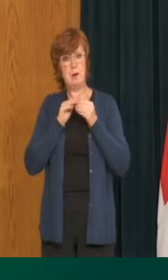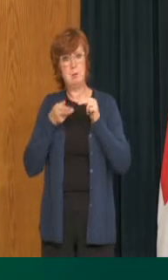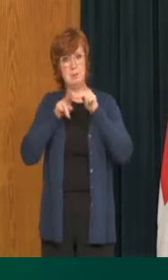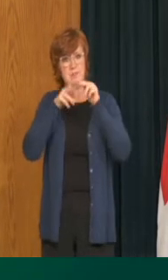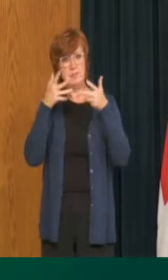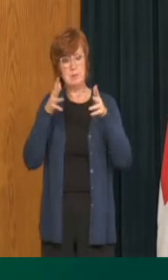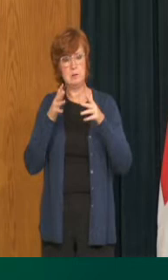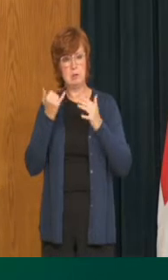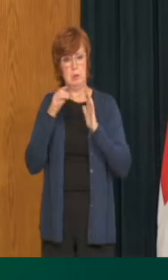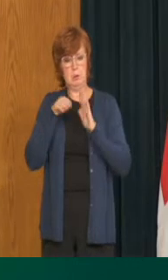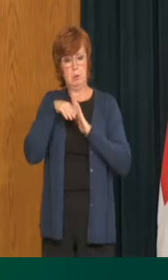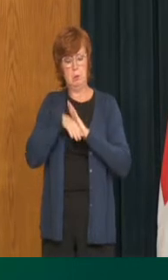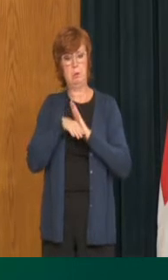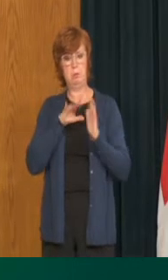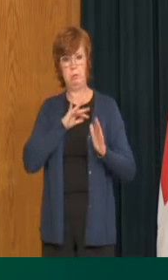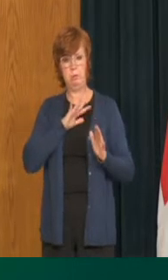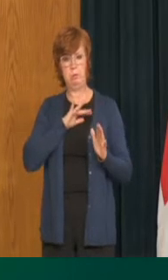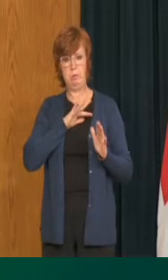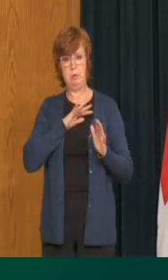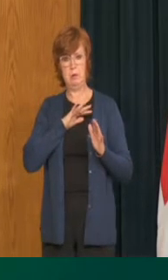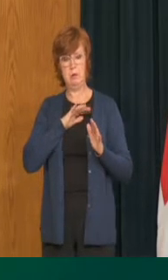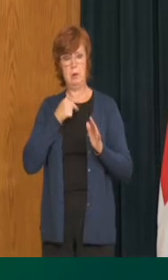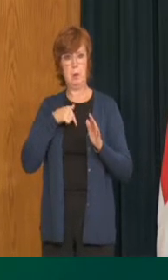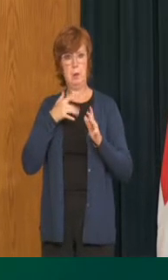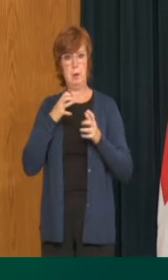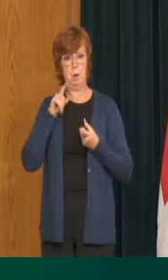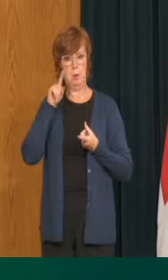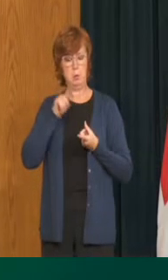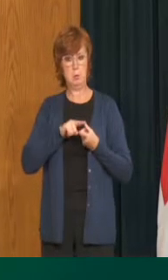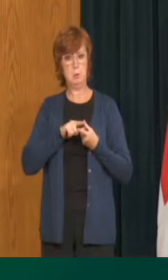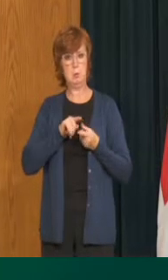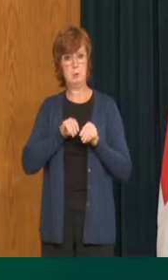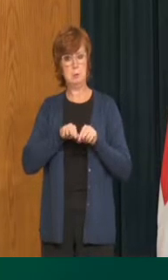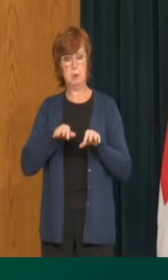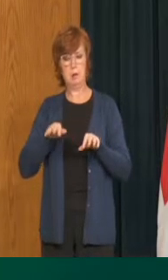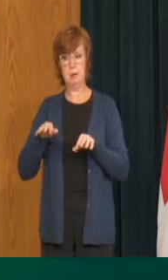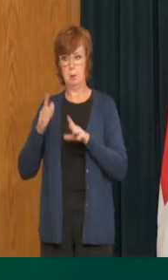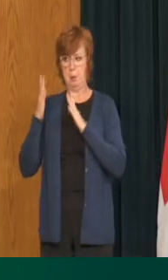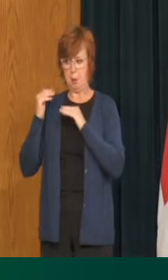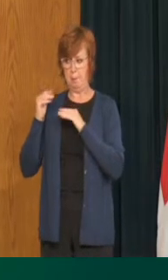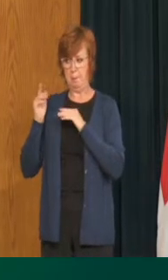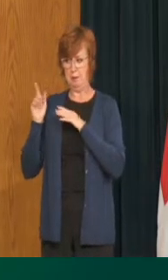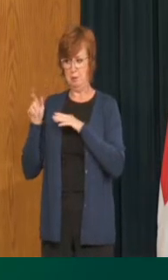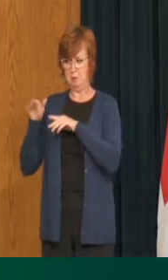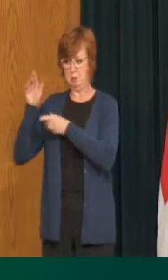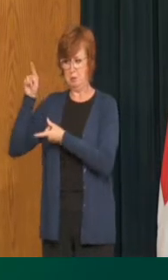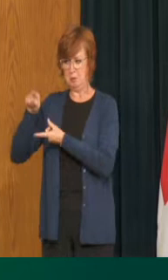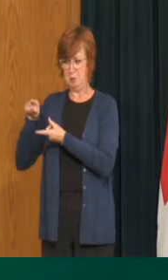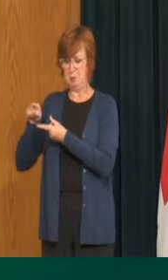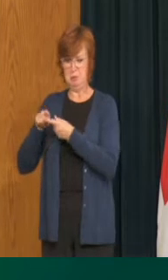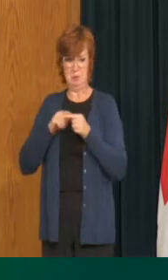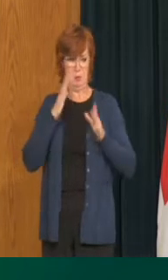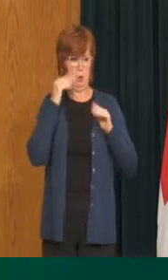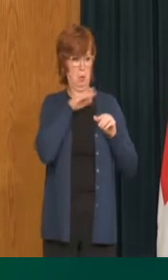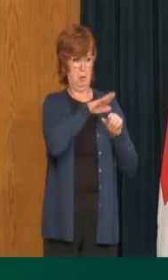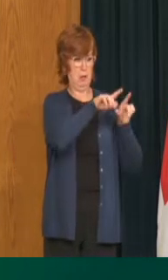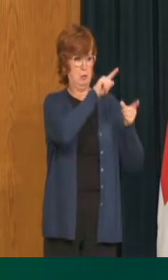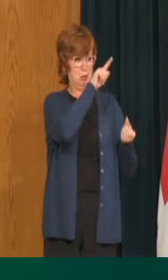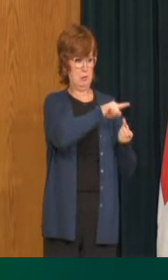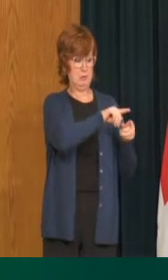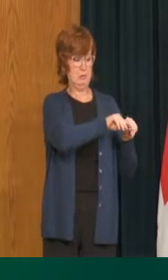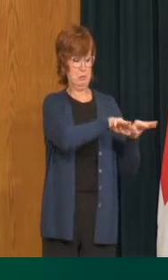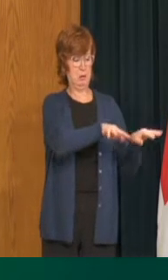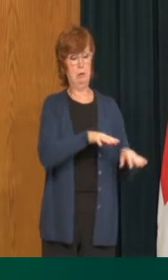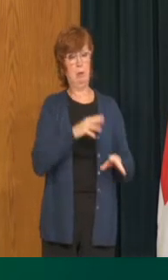our expectation that our neighbors will in short order as well, or in a reasonable time frame. But for this specific period of